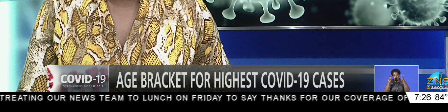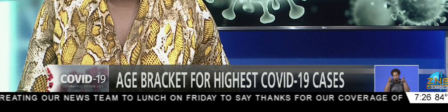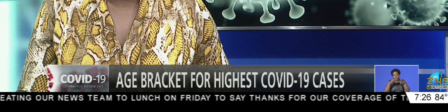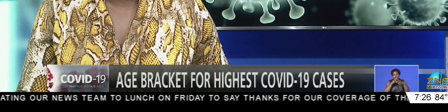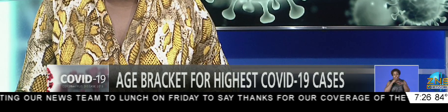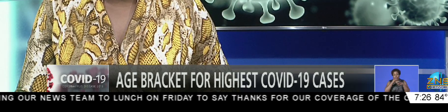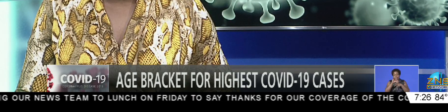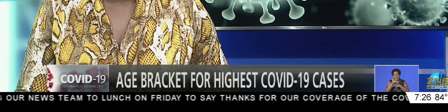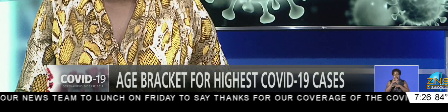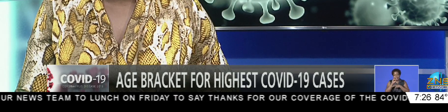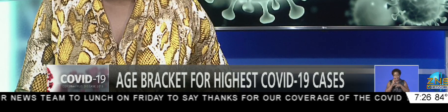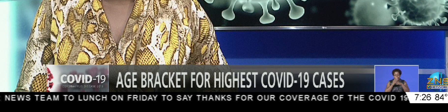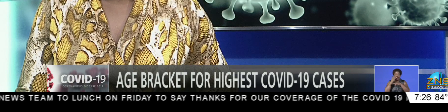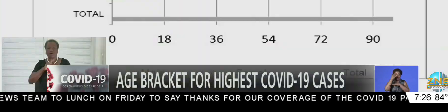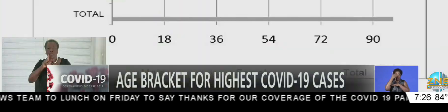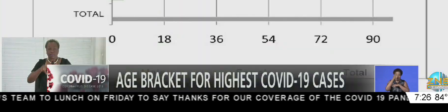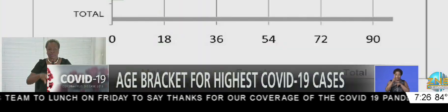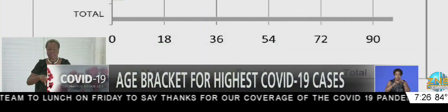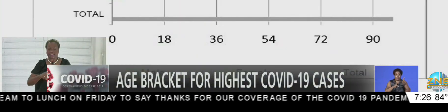over population.